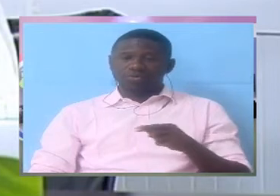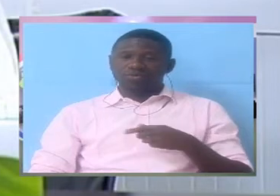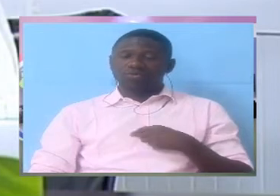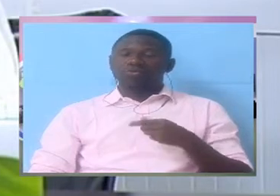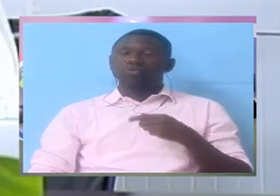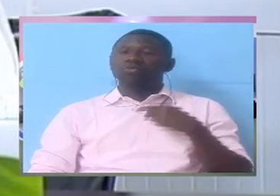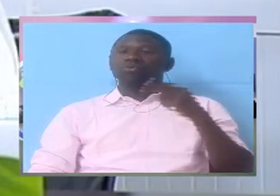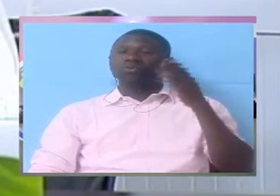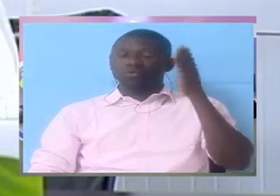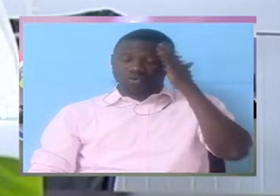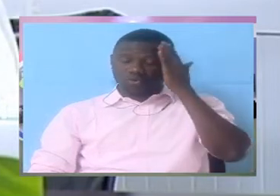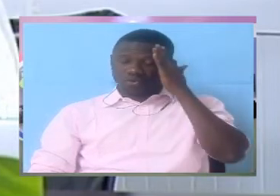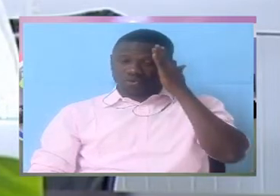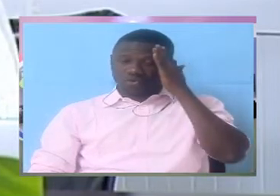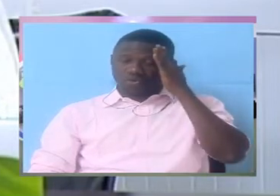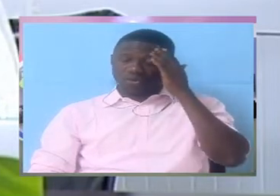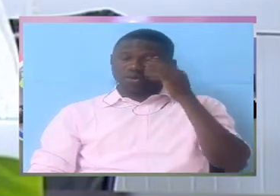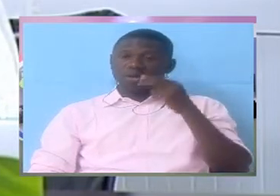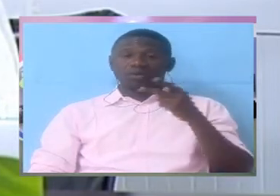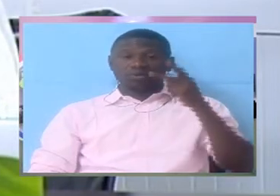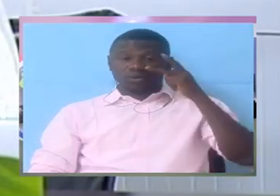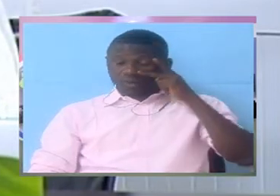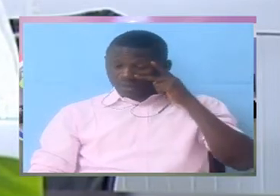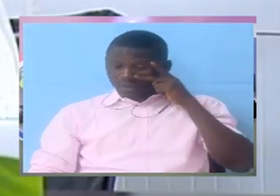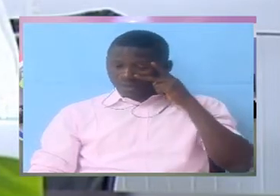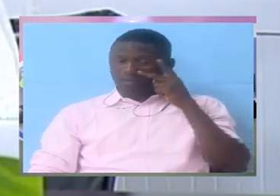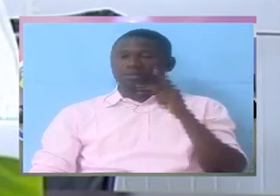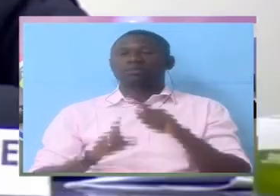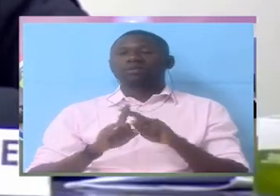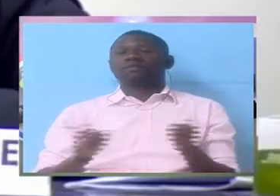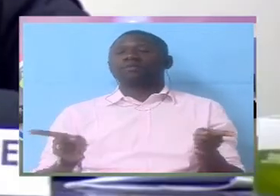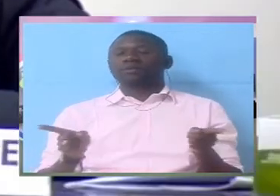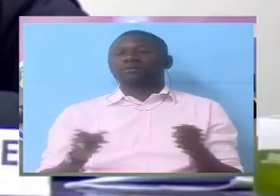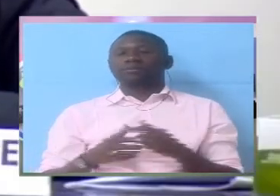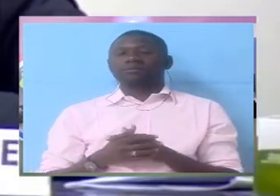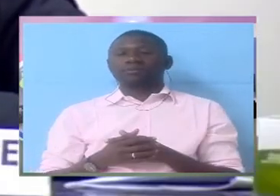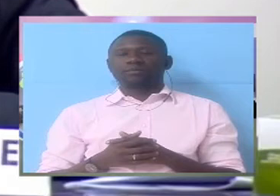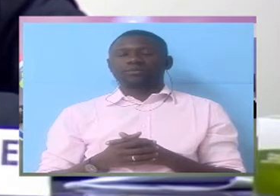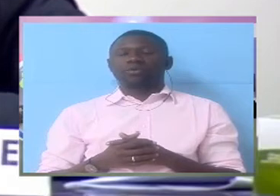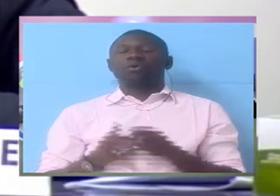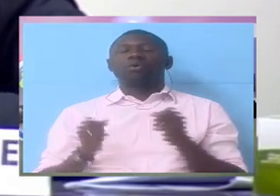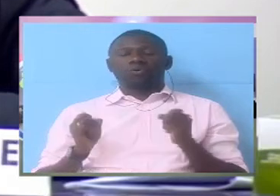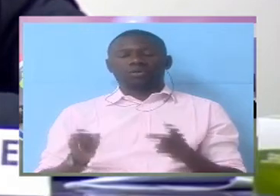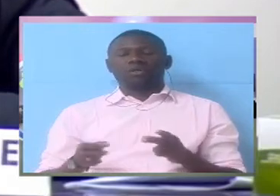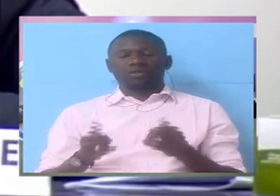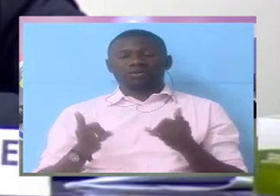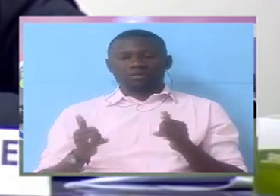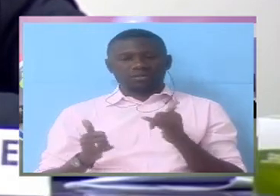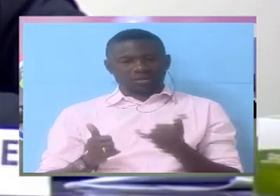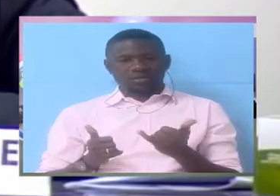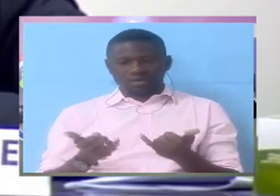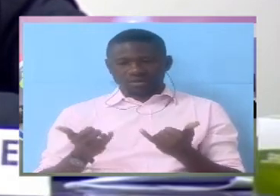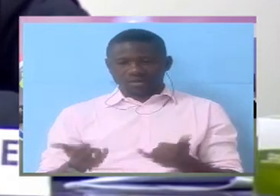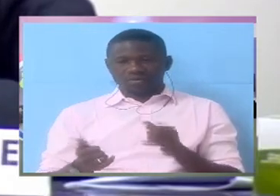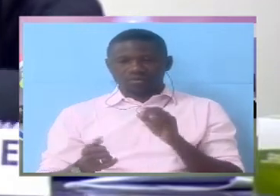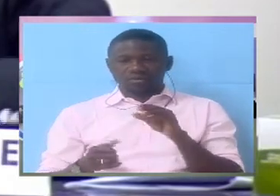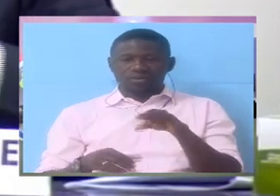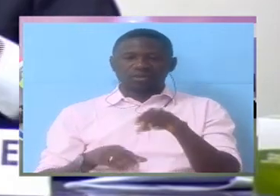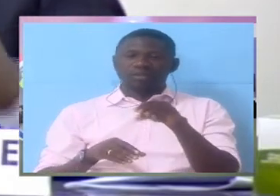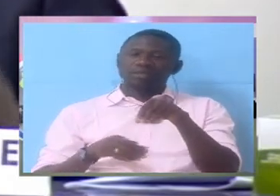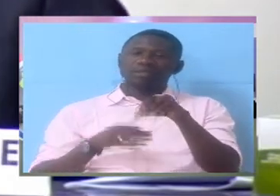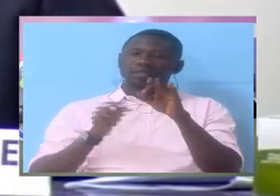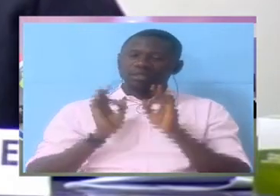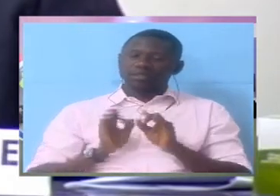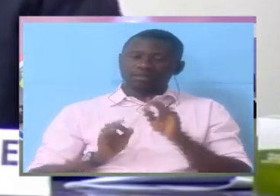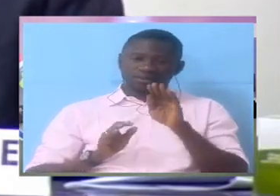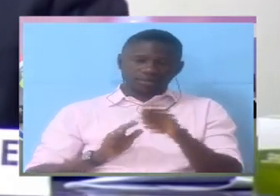kakuo moi, kalong, anin, ka sedea, if that. Let's take it step by step. Silangata, simfani, simfala. You